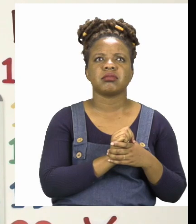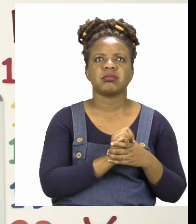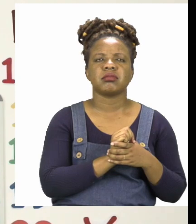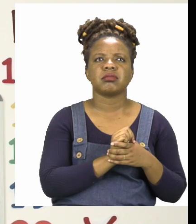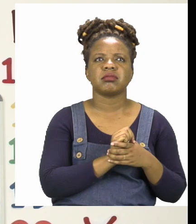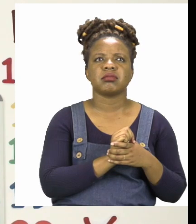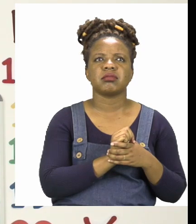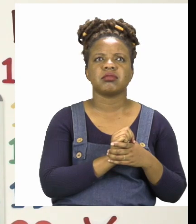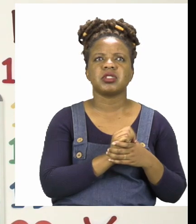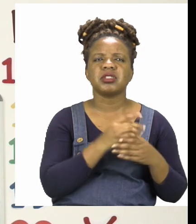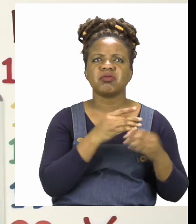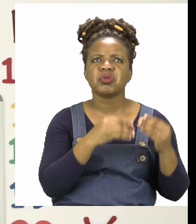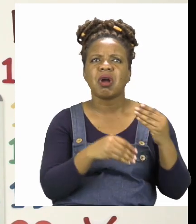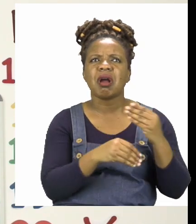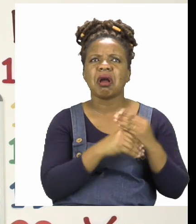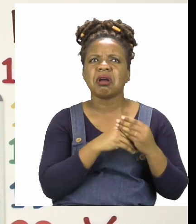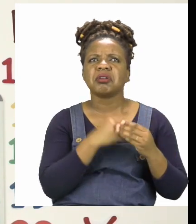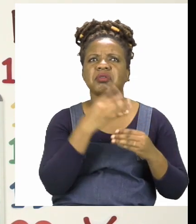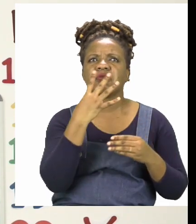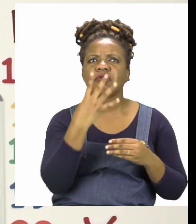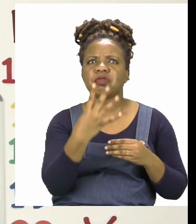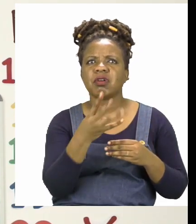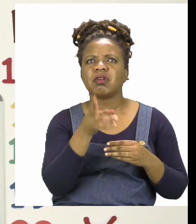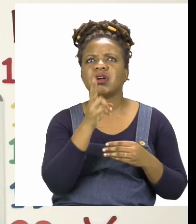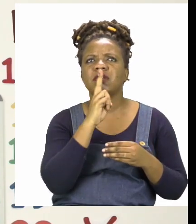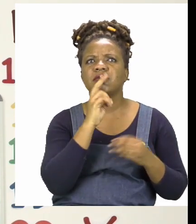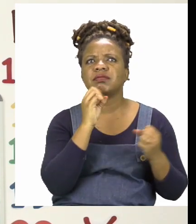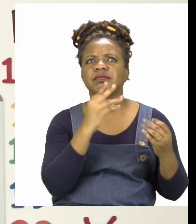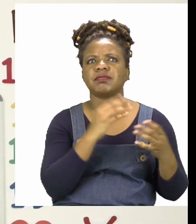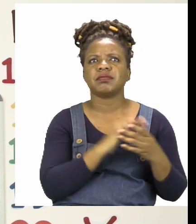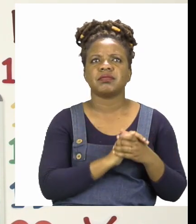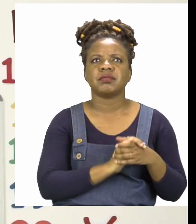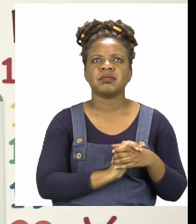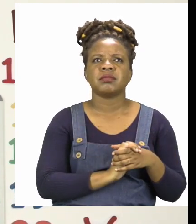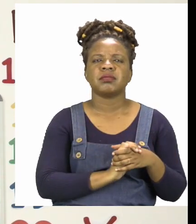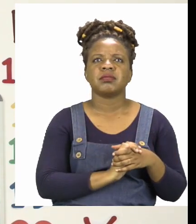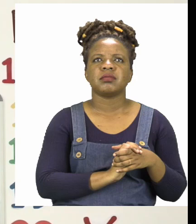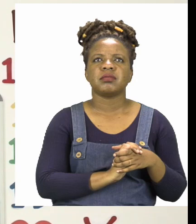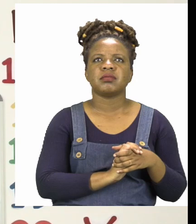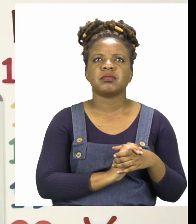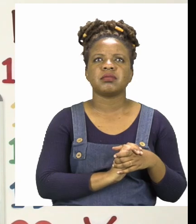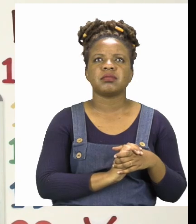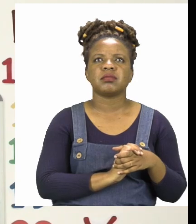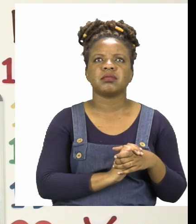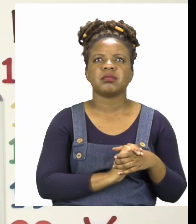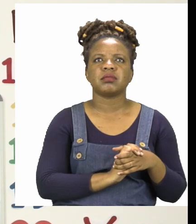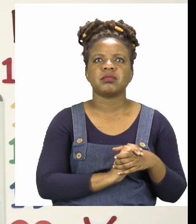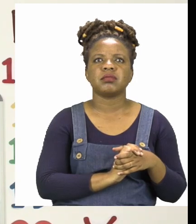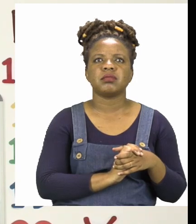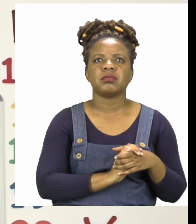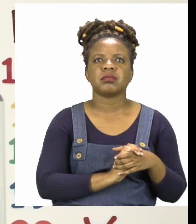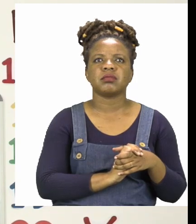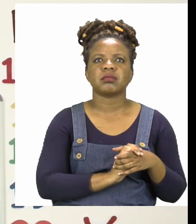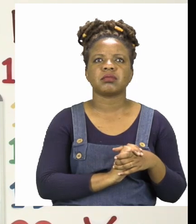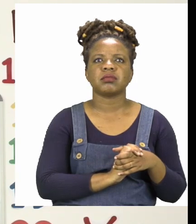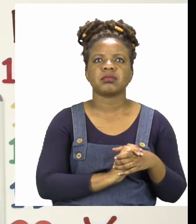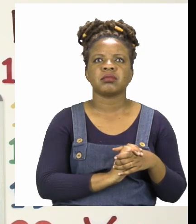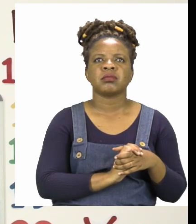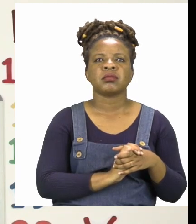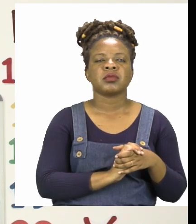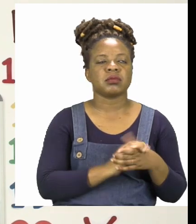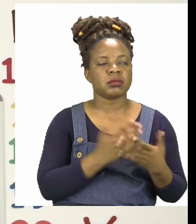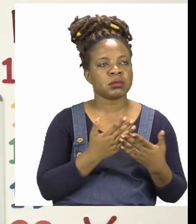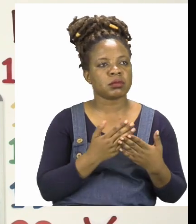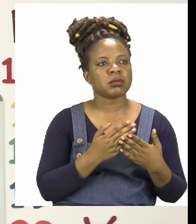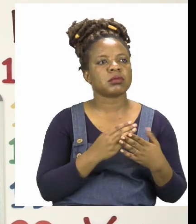4 more. We are going to be using counters like the ones I have. Remember, a counter can be a bottle top